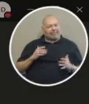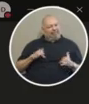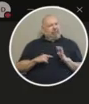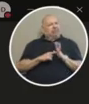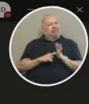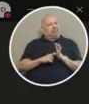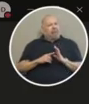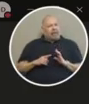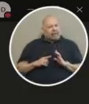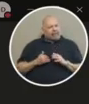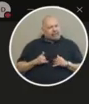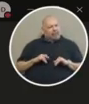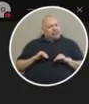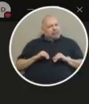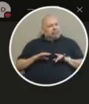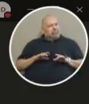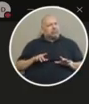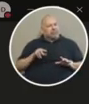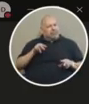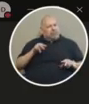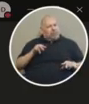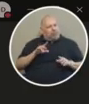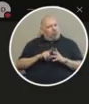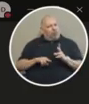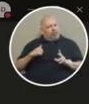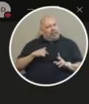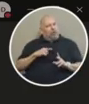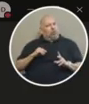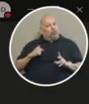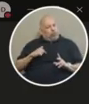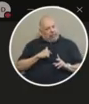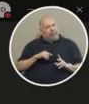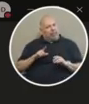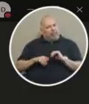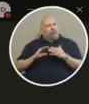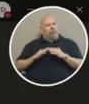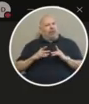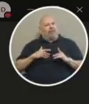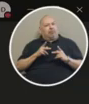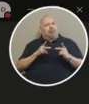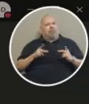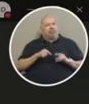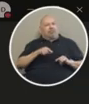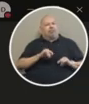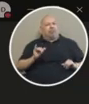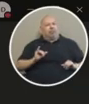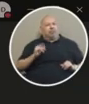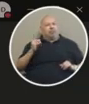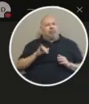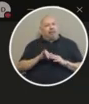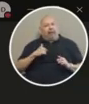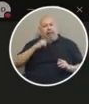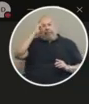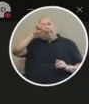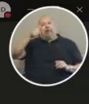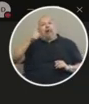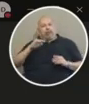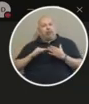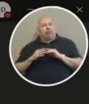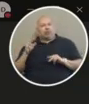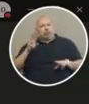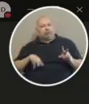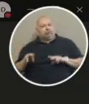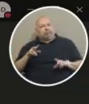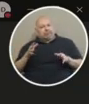symptomatic and still can spread it, we need to be looking to at what we can do as a community to have a place for them as well, because that's something else that other communities have been looking at